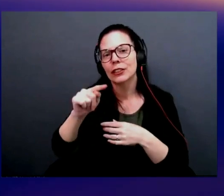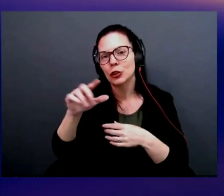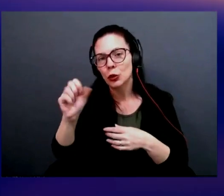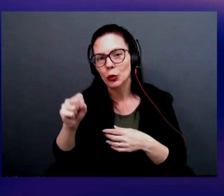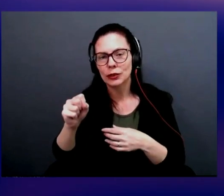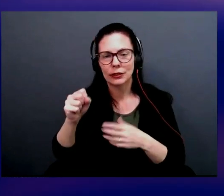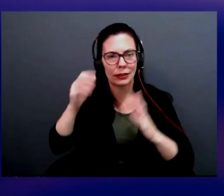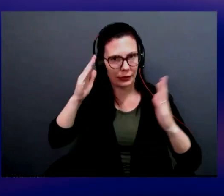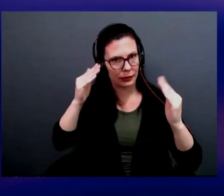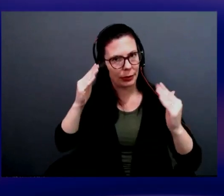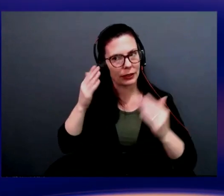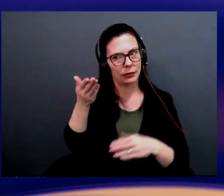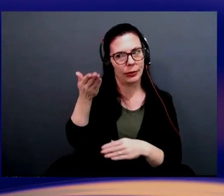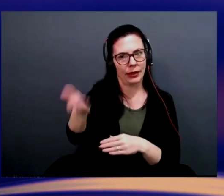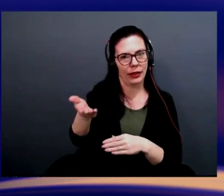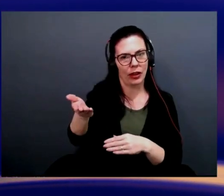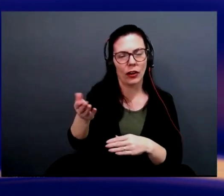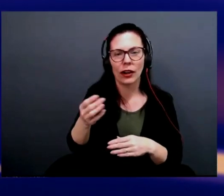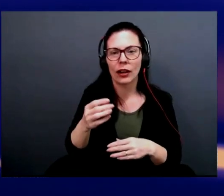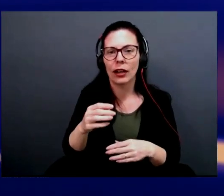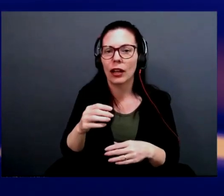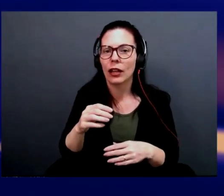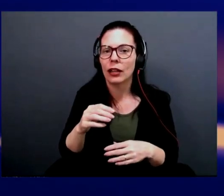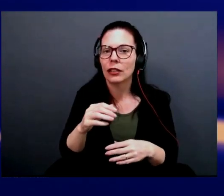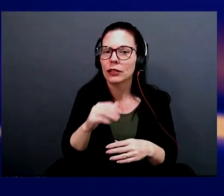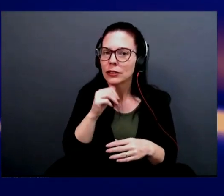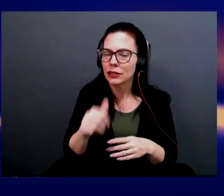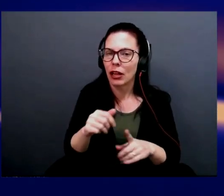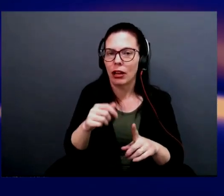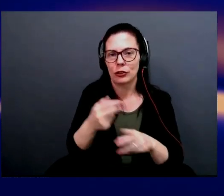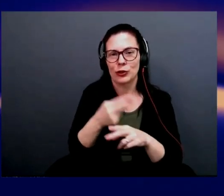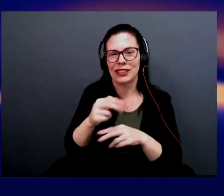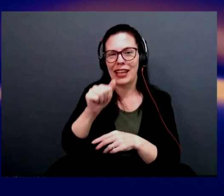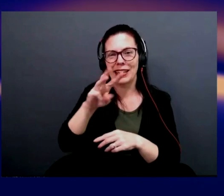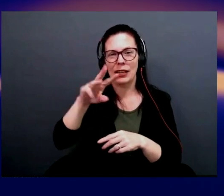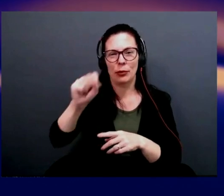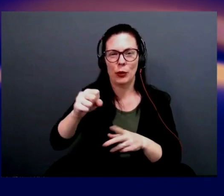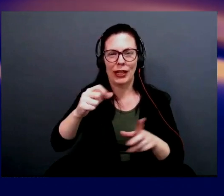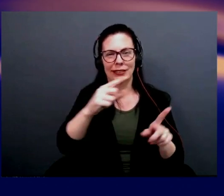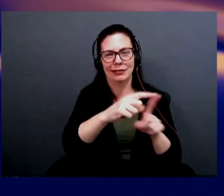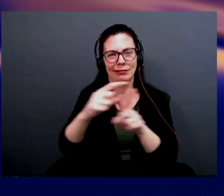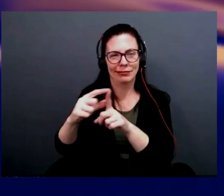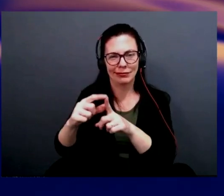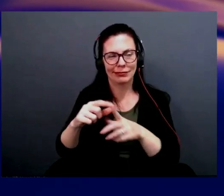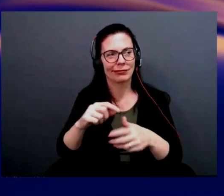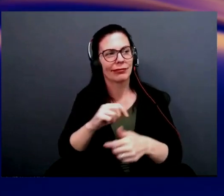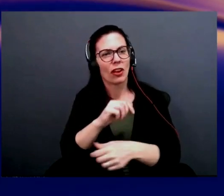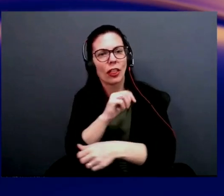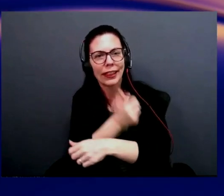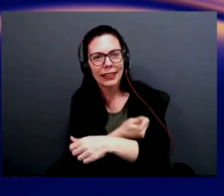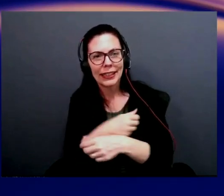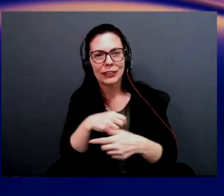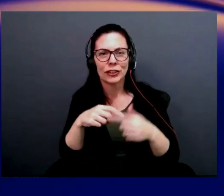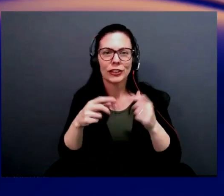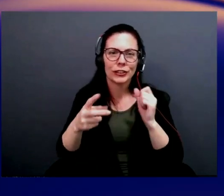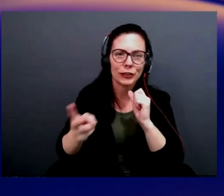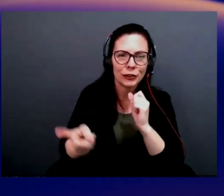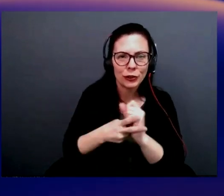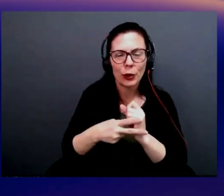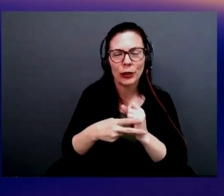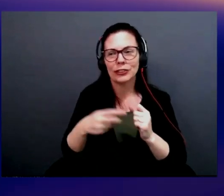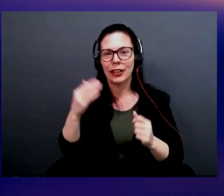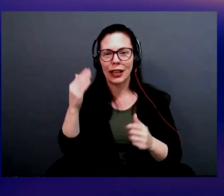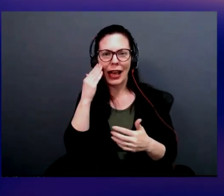to be there, not in AWS speak, so to speak, right? Correct, Authentication, storage, I know I need these